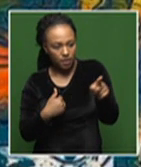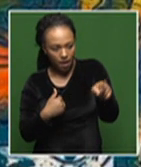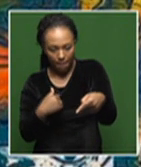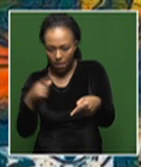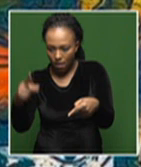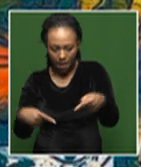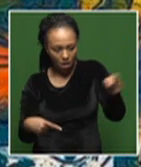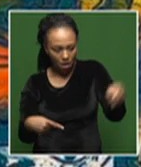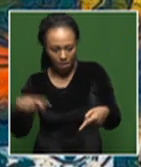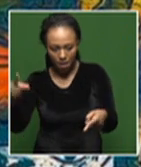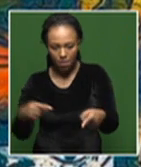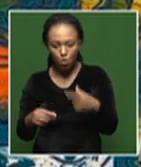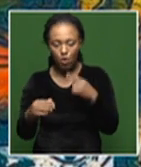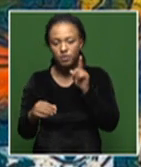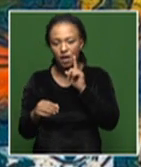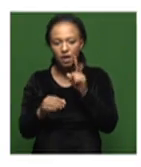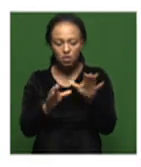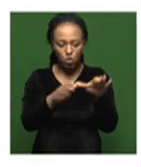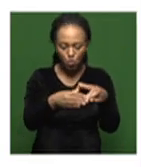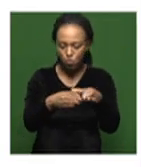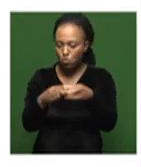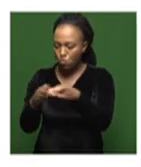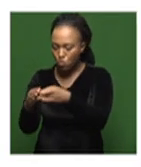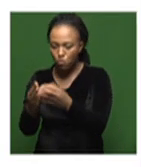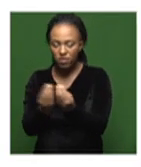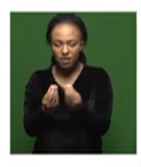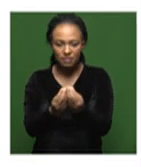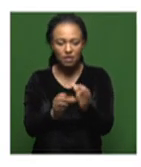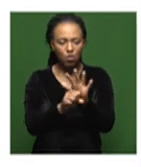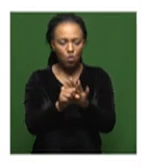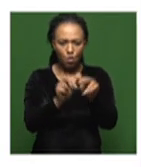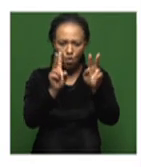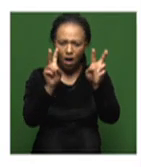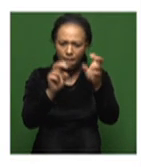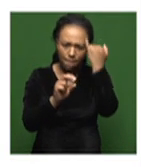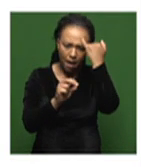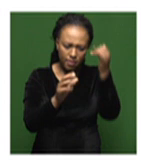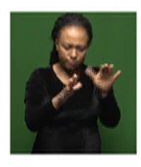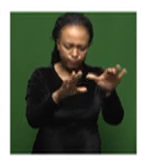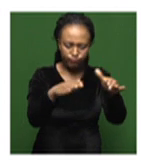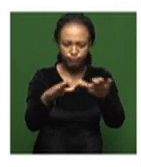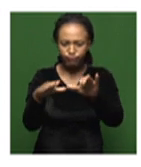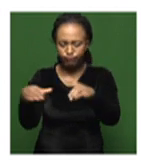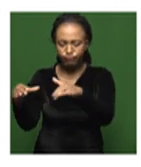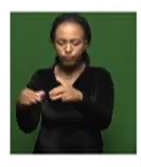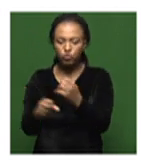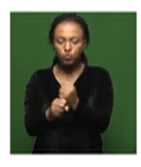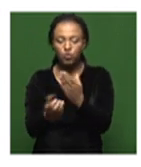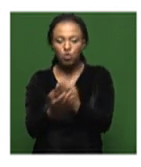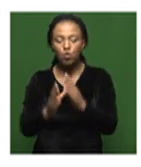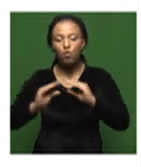the curating process. We try and group things together to contextualize things, always in order to put some kind